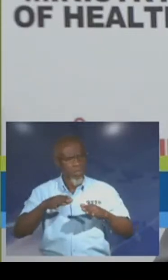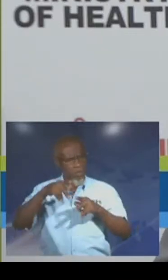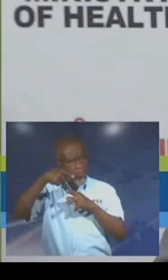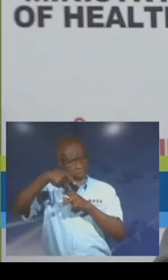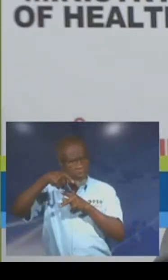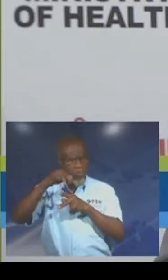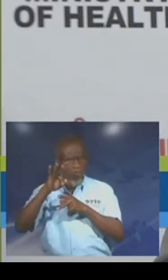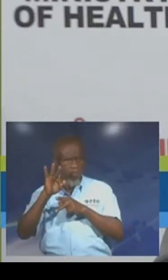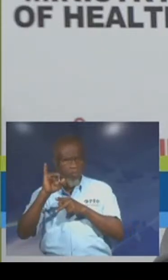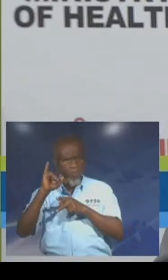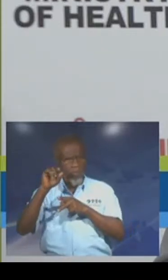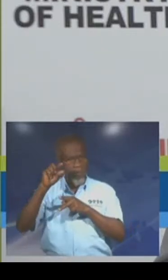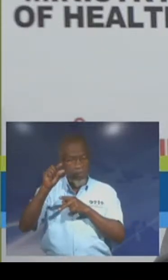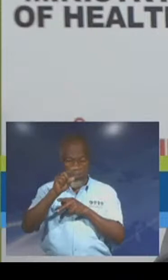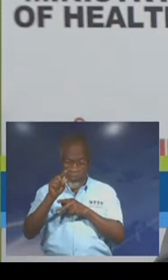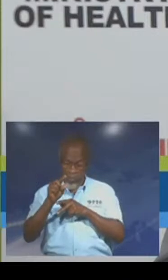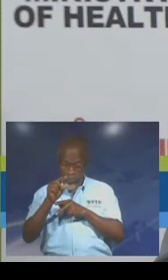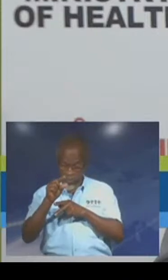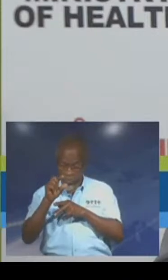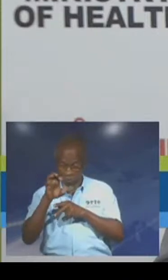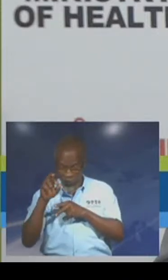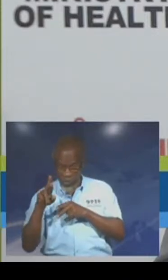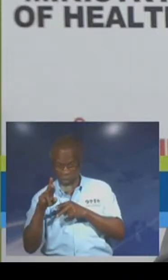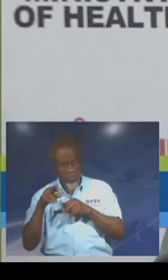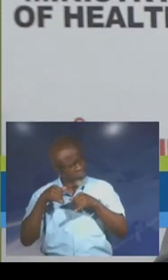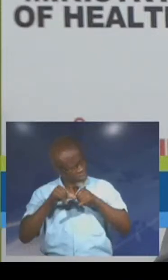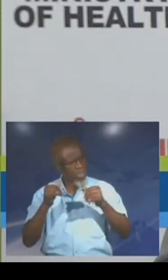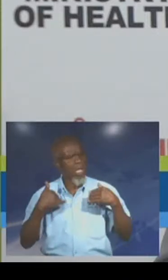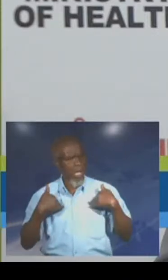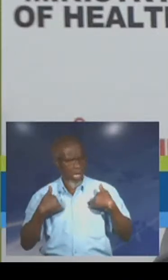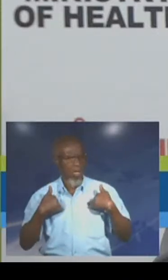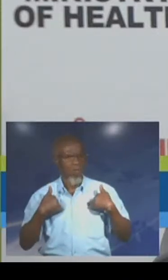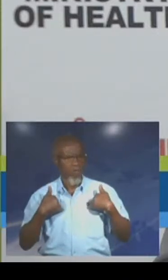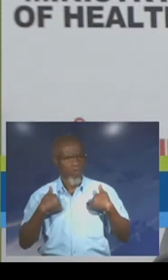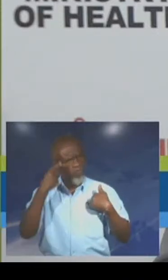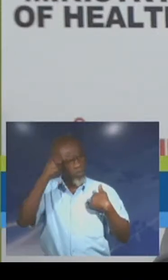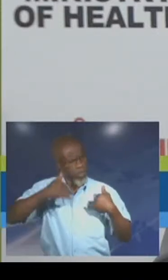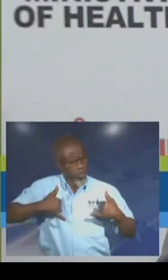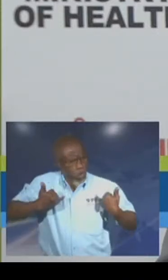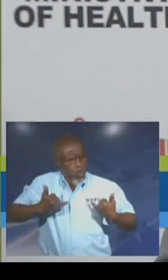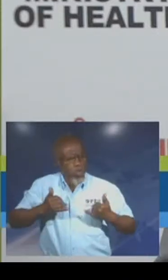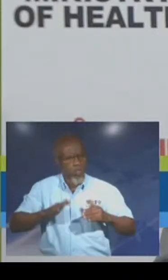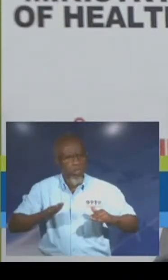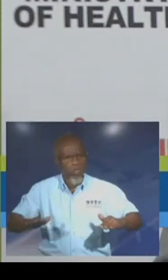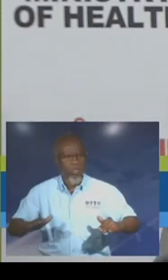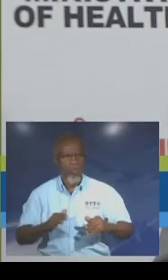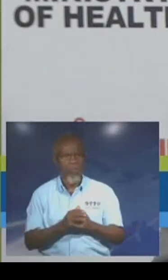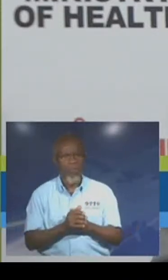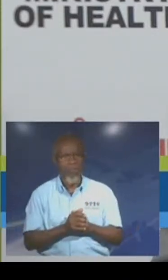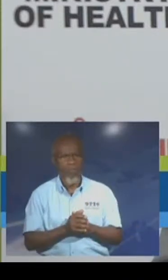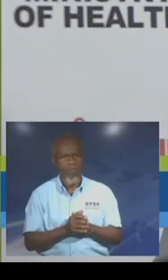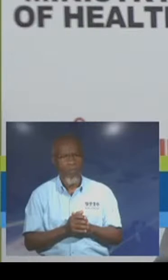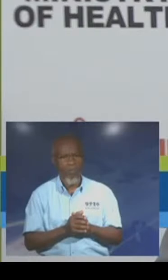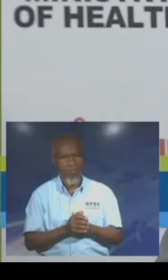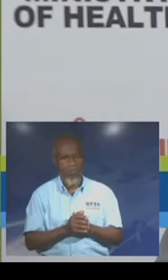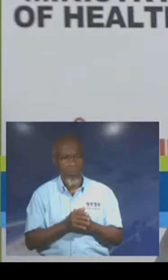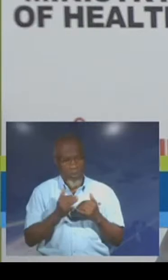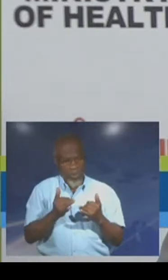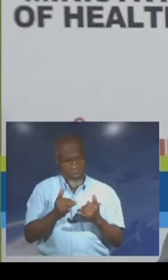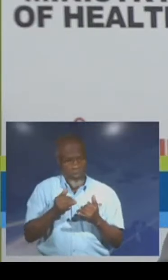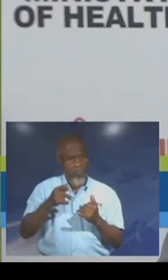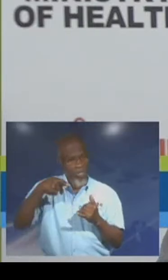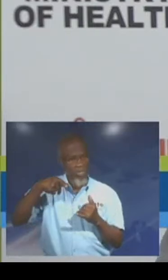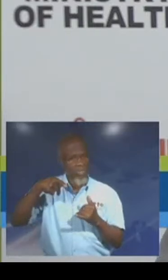for those 5 to 11 is still available at health centers and so on. So whilst the adult Pfizer